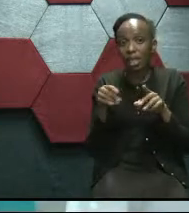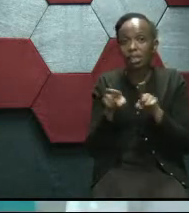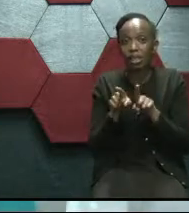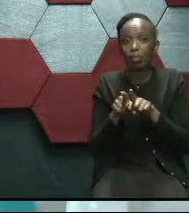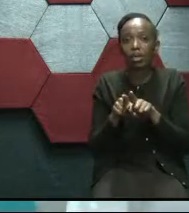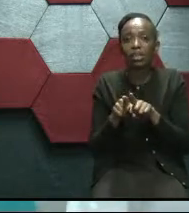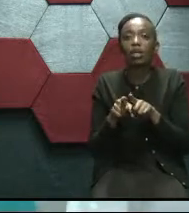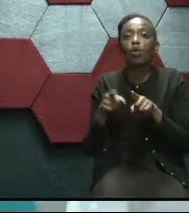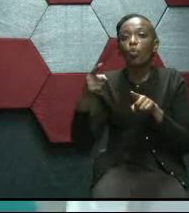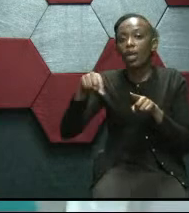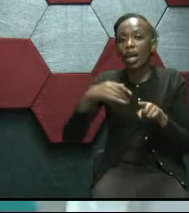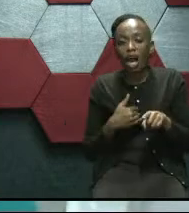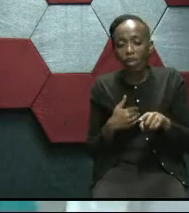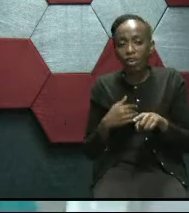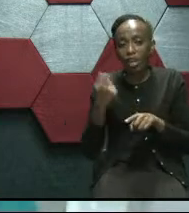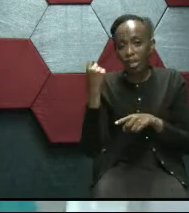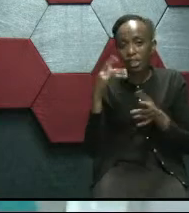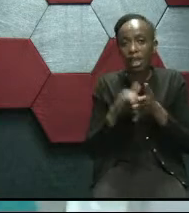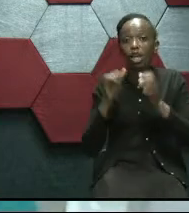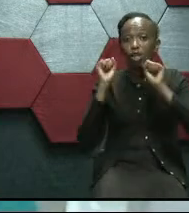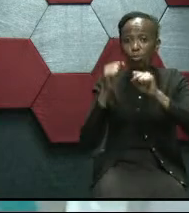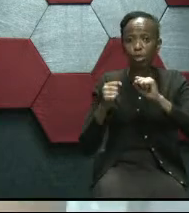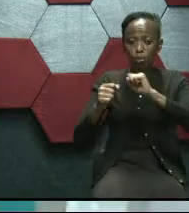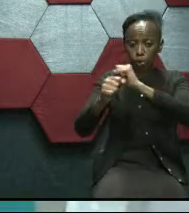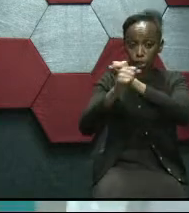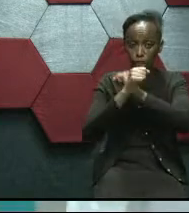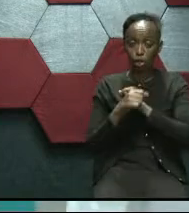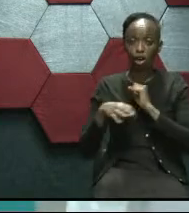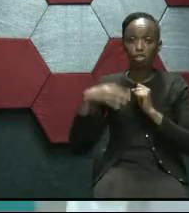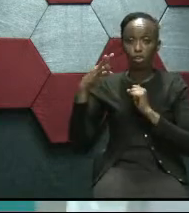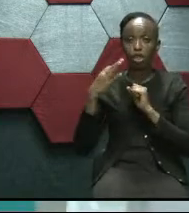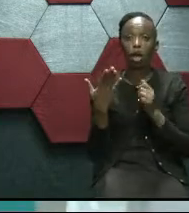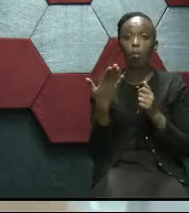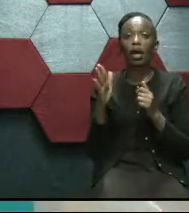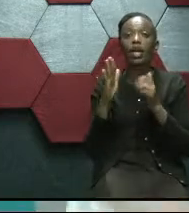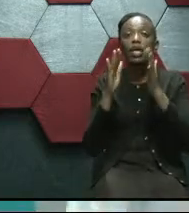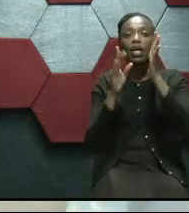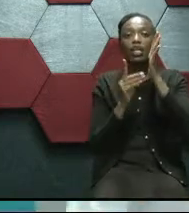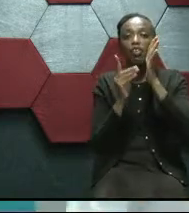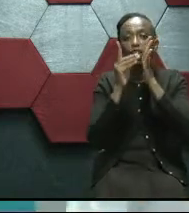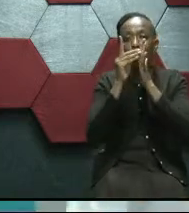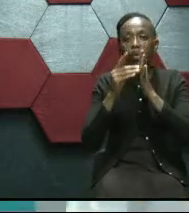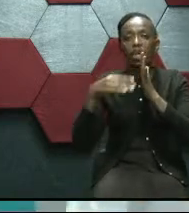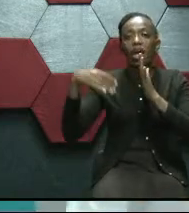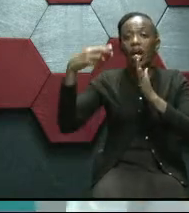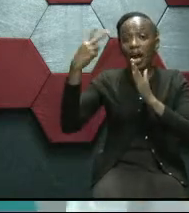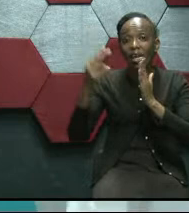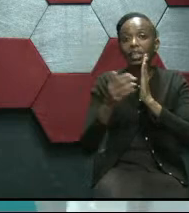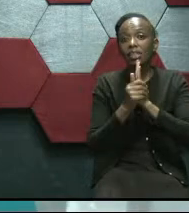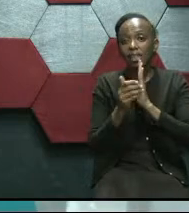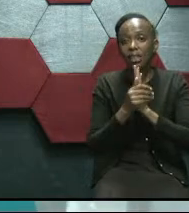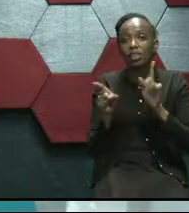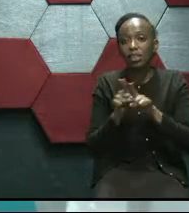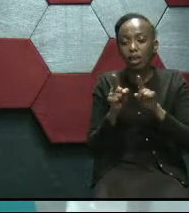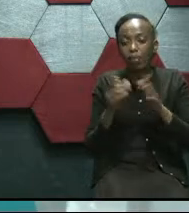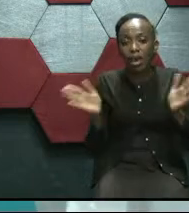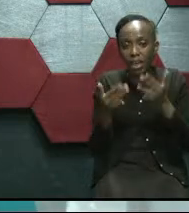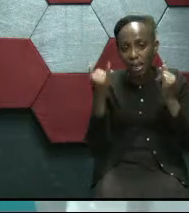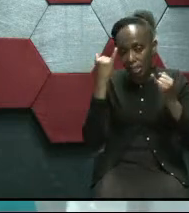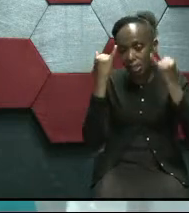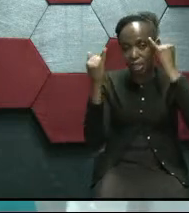shared understanding that we can secure our future by developing a highly skilled and adaptable workforce and encouraging